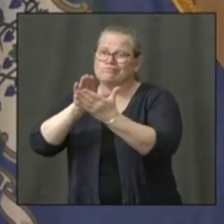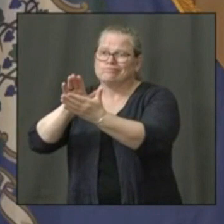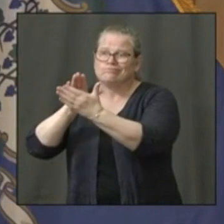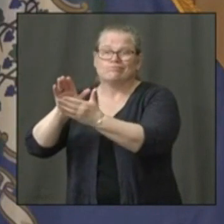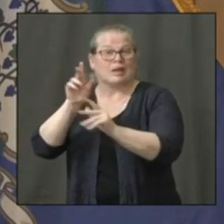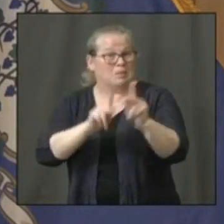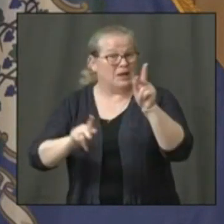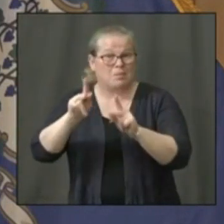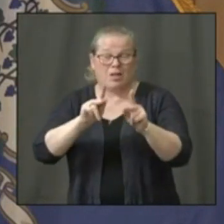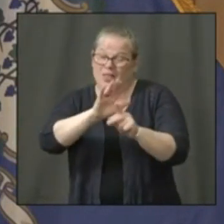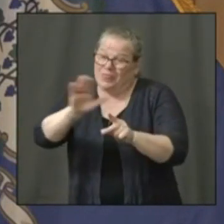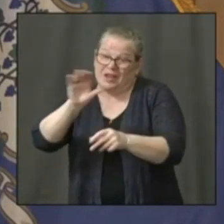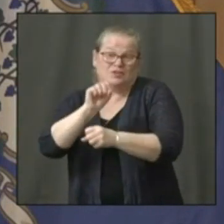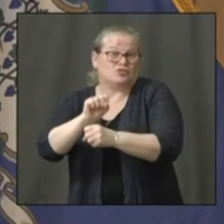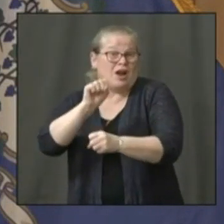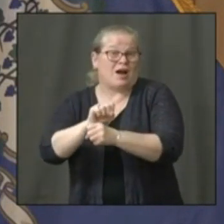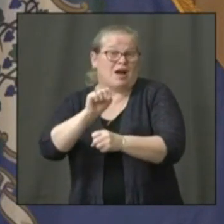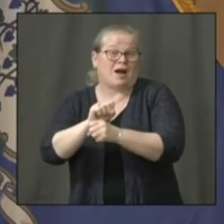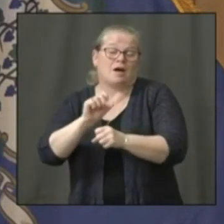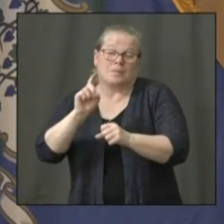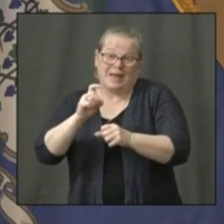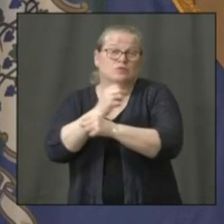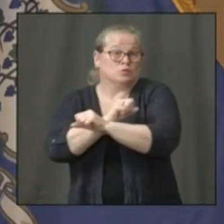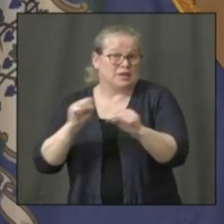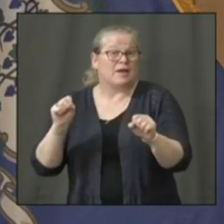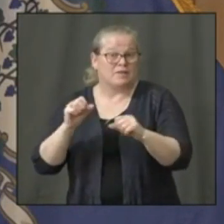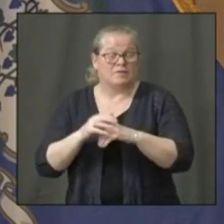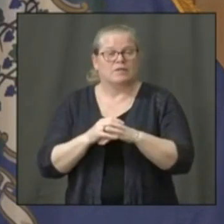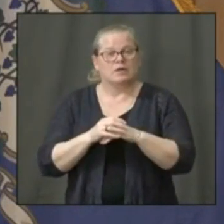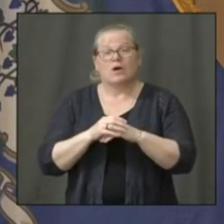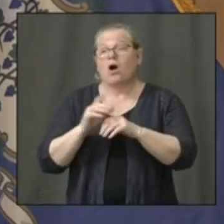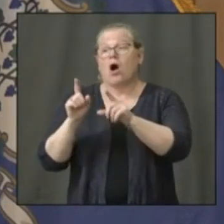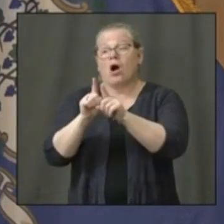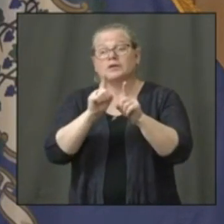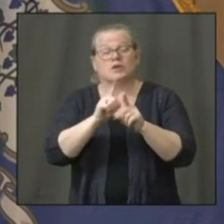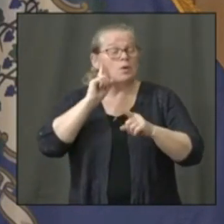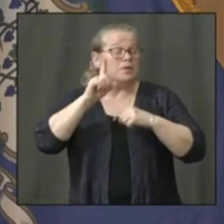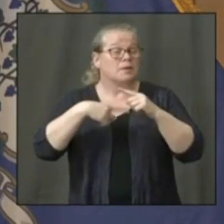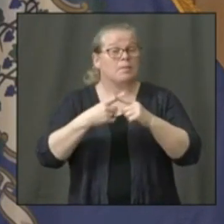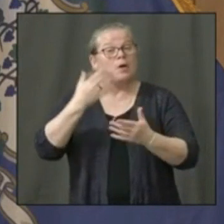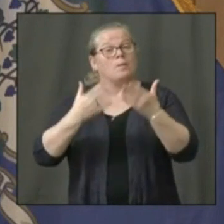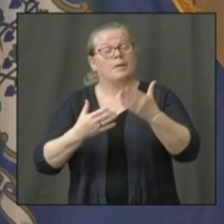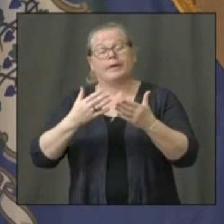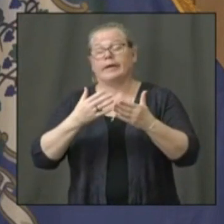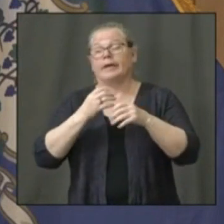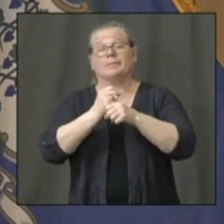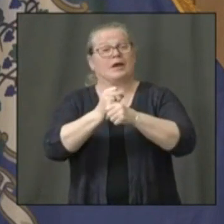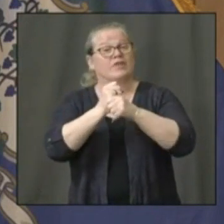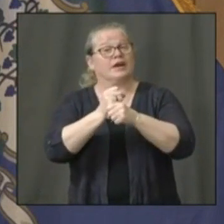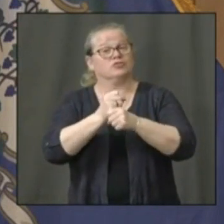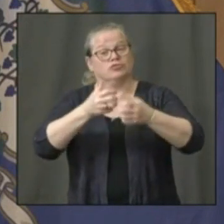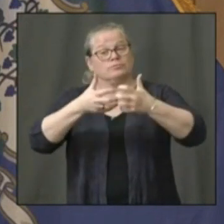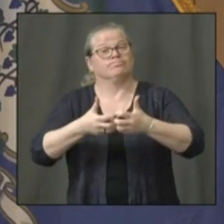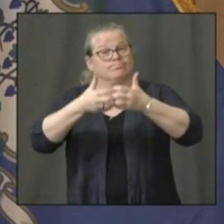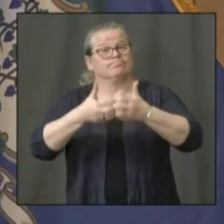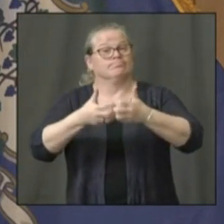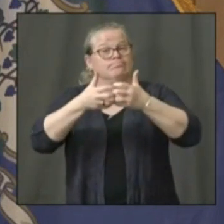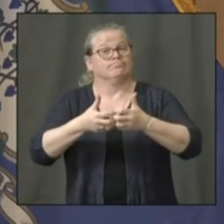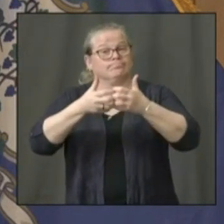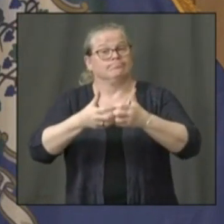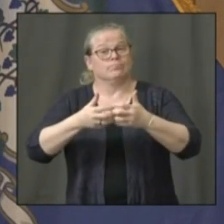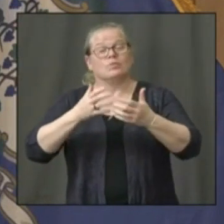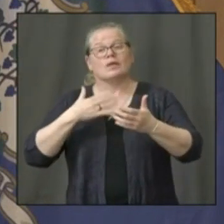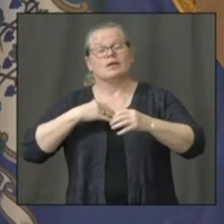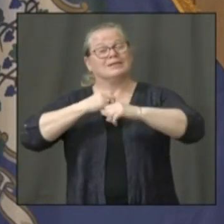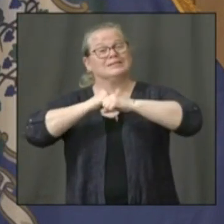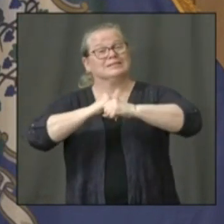job. And I'm just thinking in terms of the safe workplace, let's start with manufacturing. Start with our defense industry, where we have thousands and